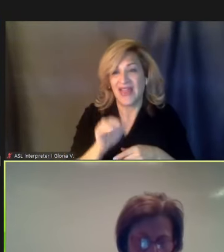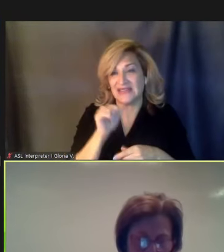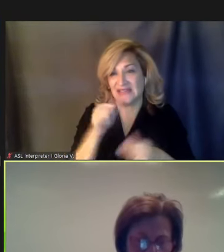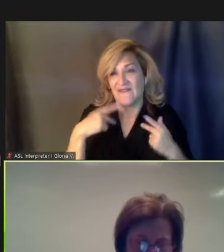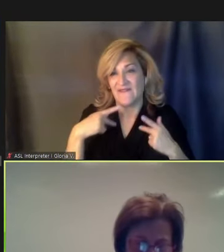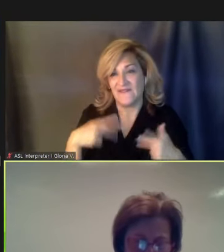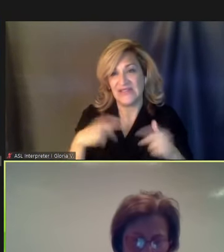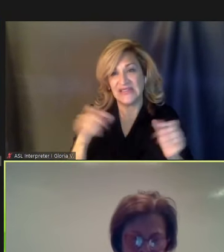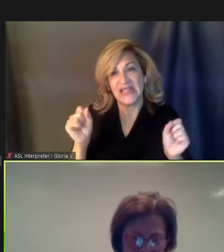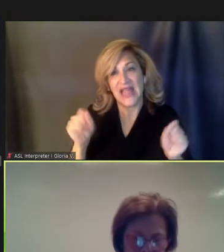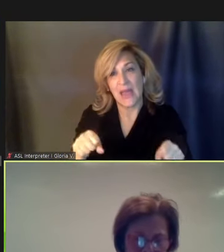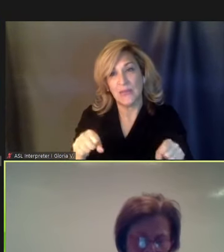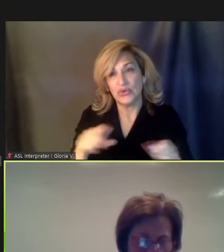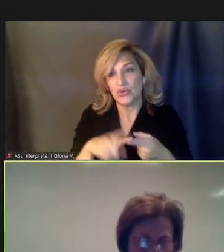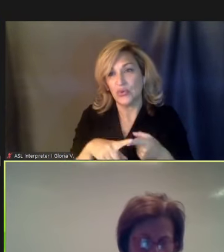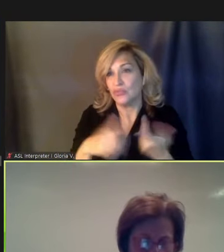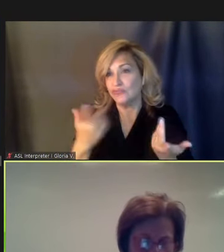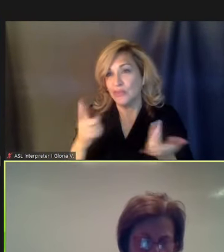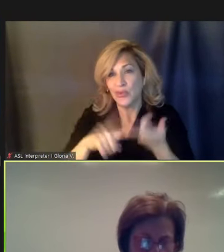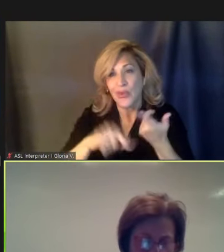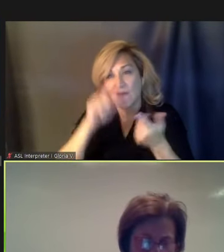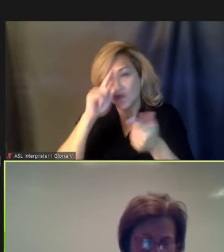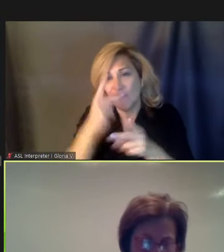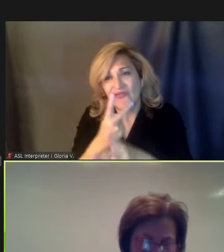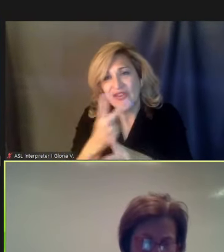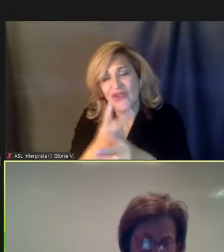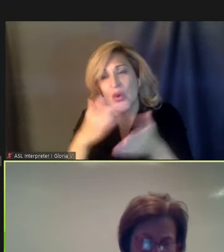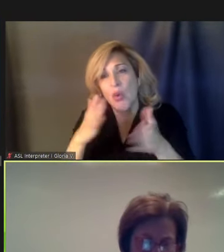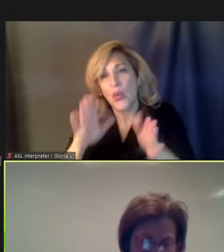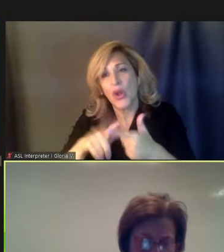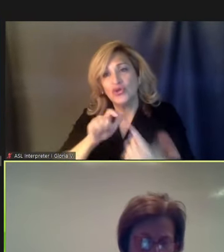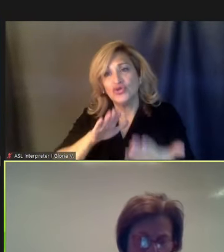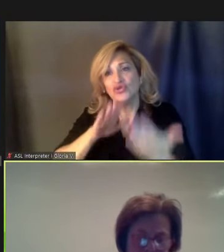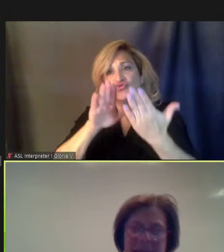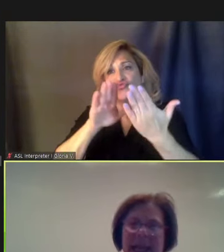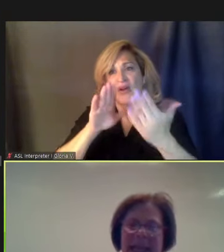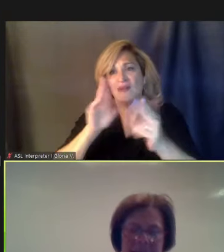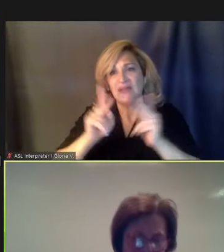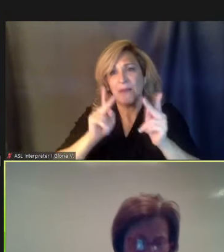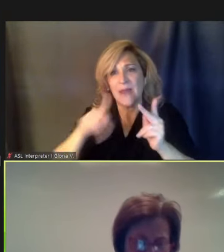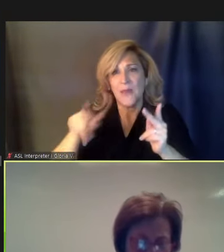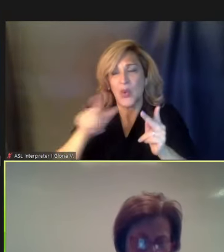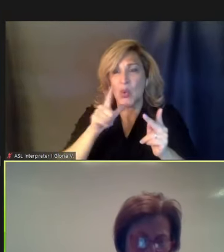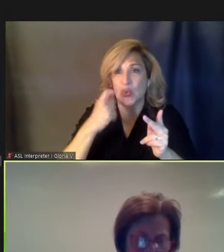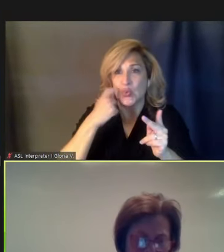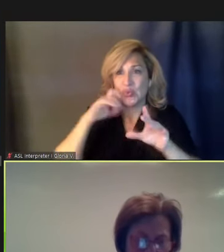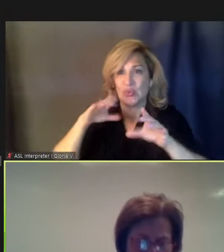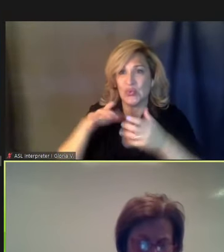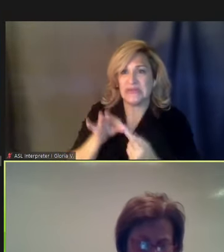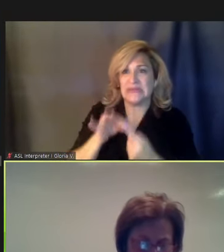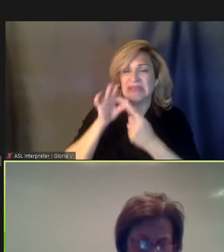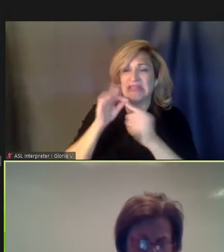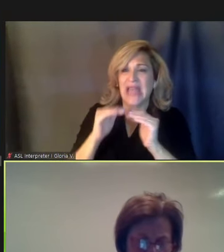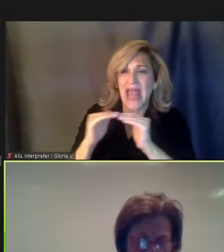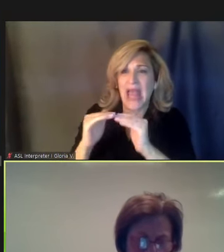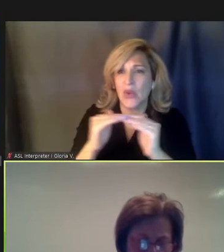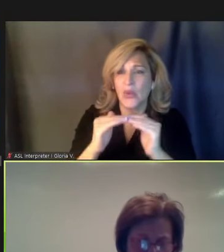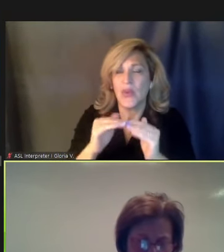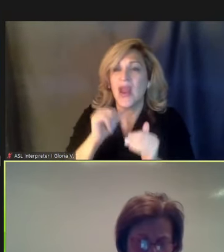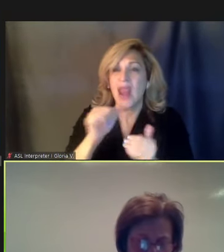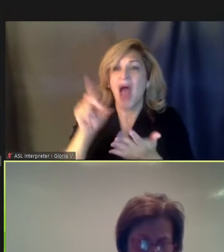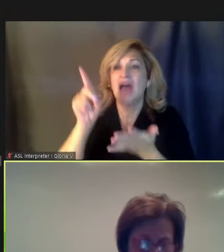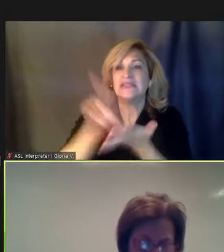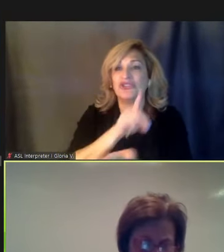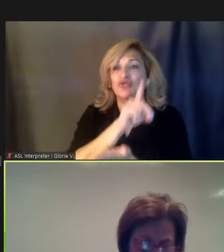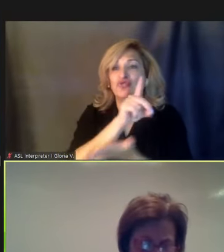to. You need to figure out a way to address the above population in an equitable, non-discriminatory